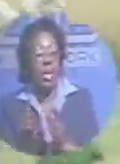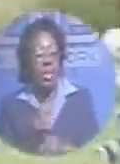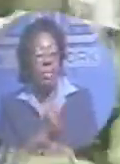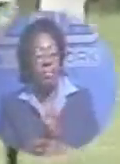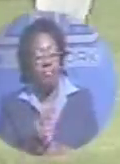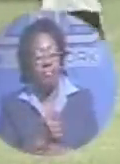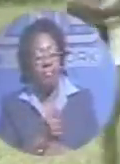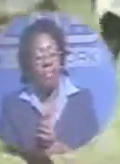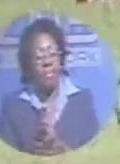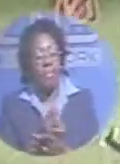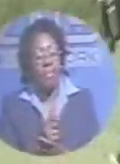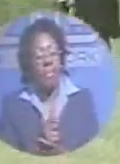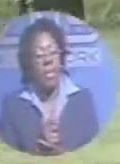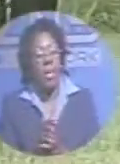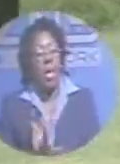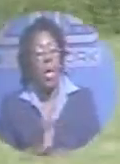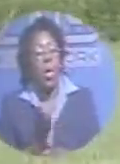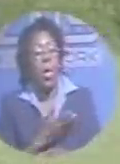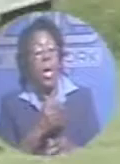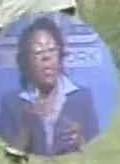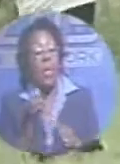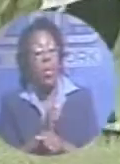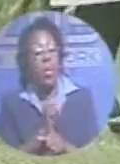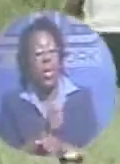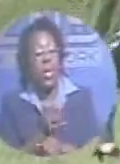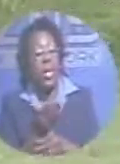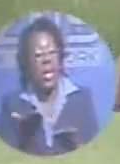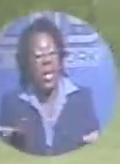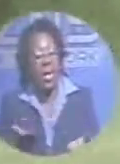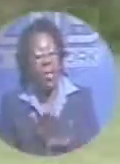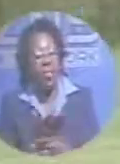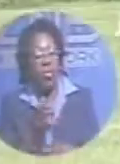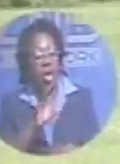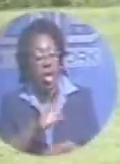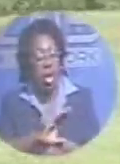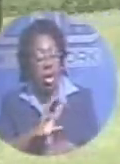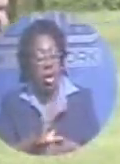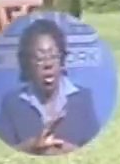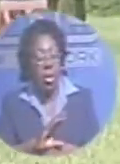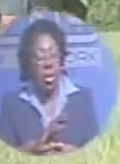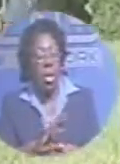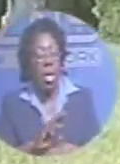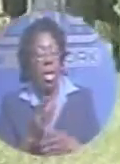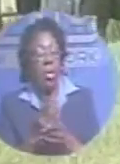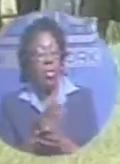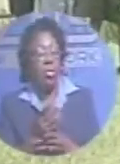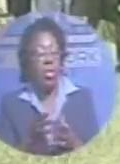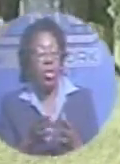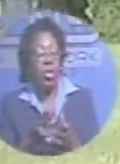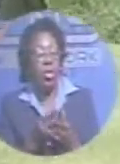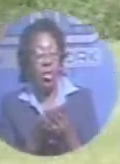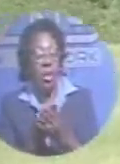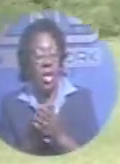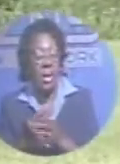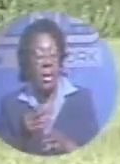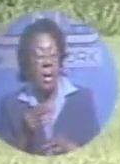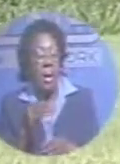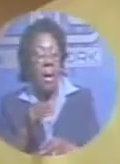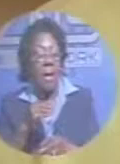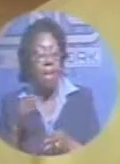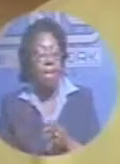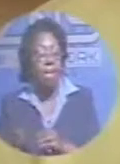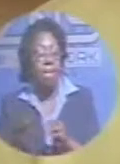about? We've been working here through the Church of the Nazarene and through the United Methodist Church. Chris's mom is a United Methodist